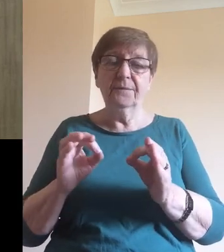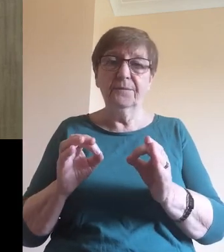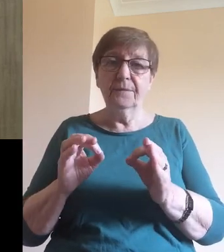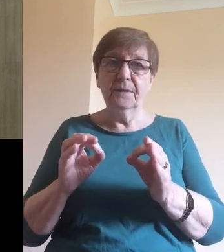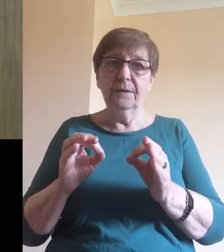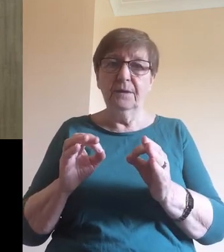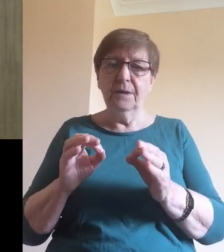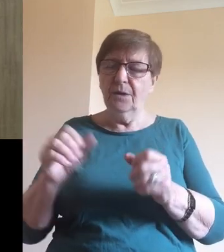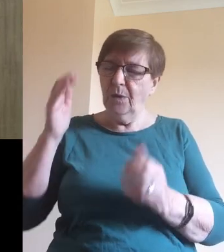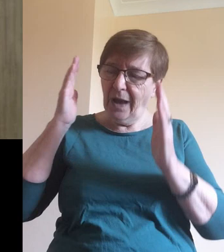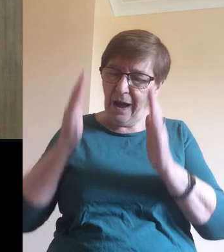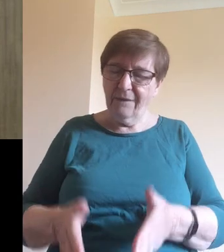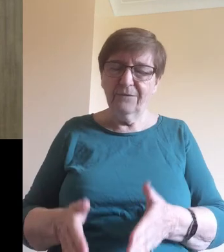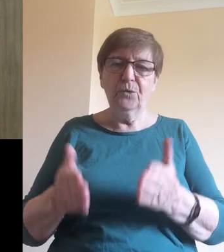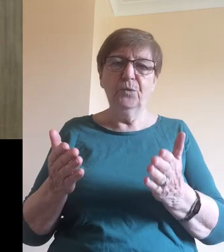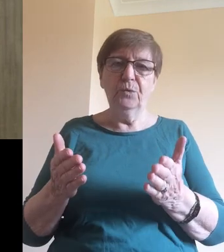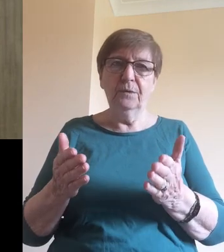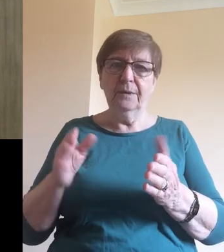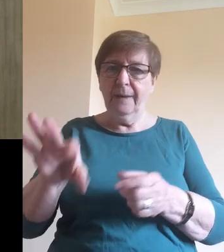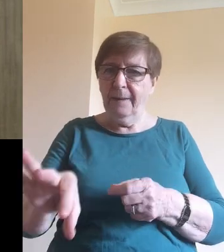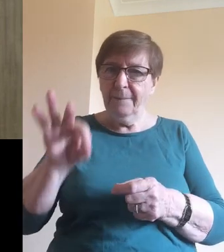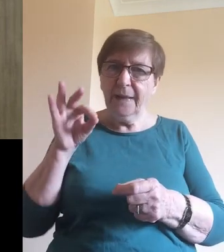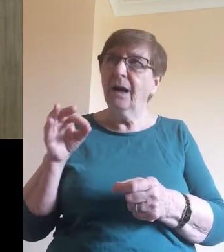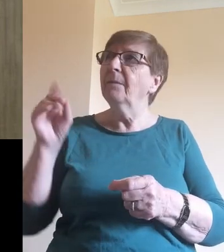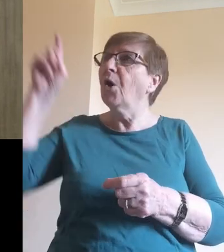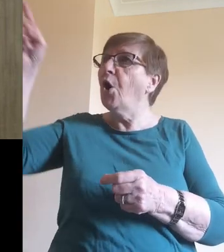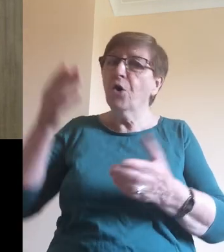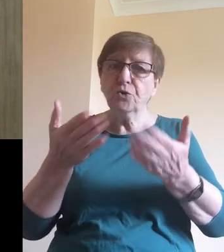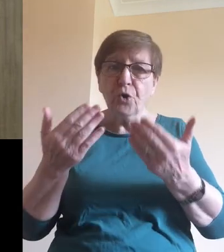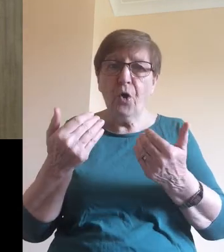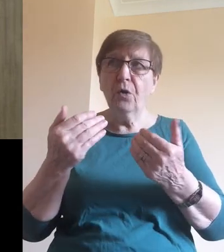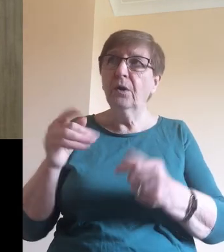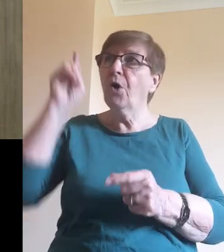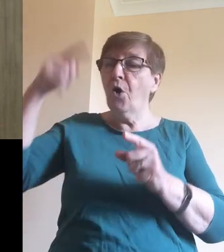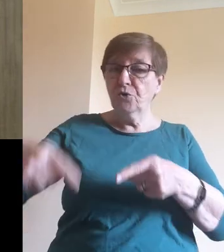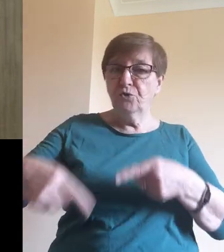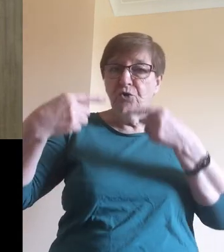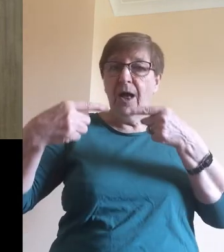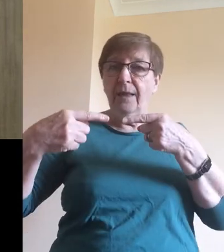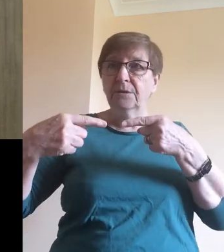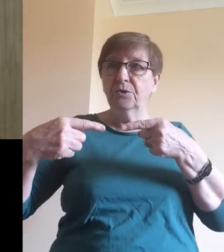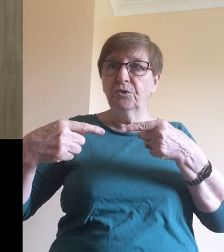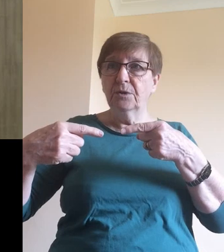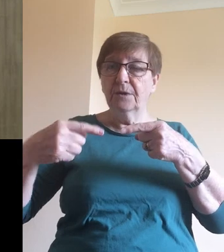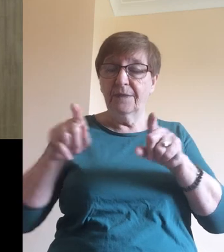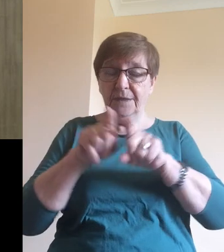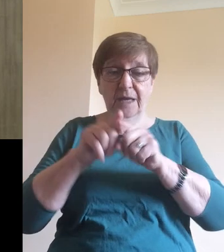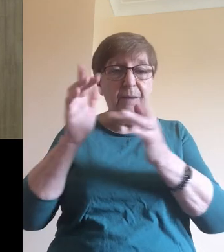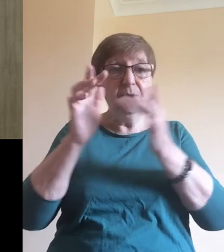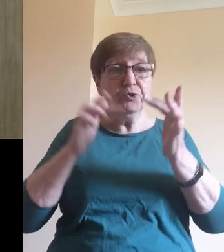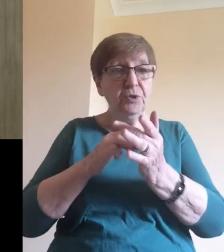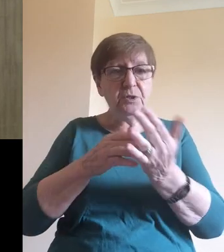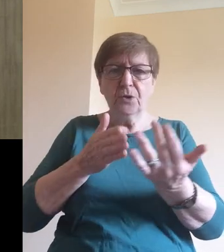And we must pick up the call and the challenge that just as Jesus, via